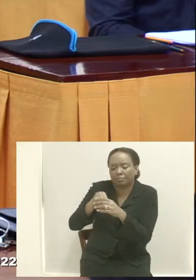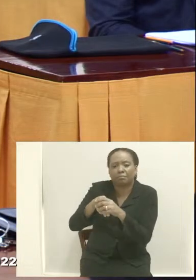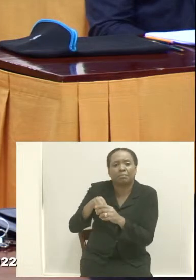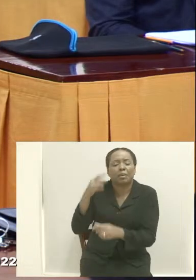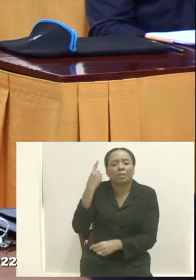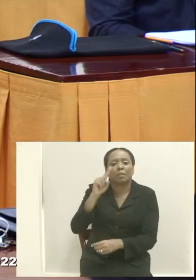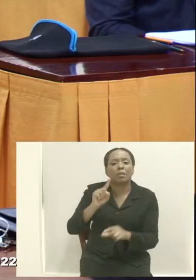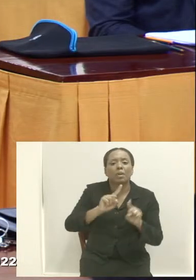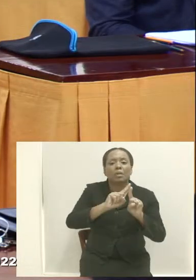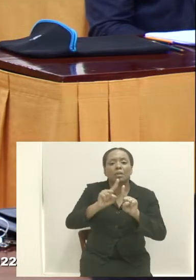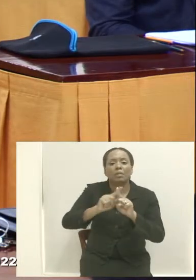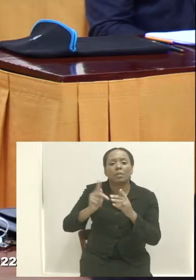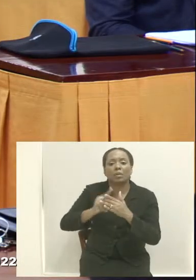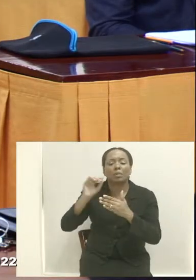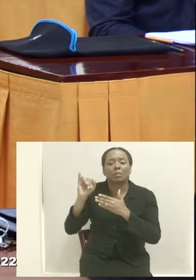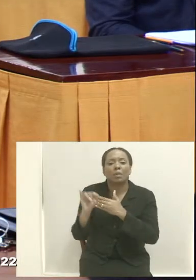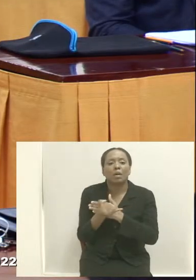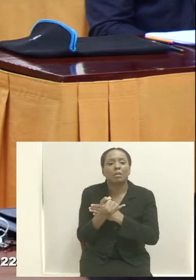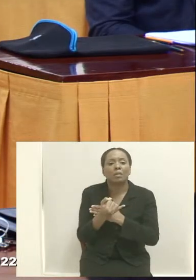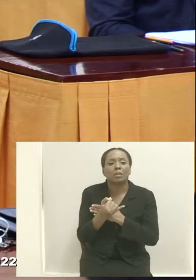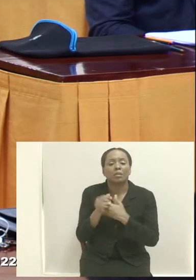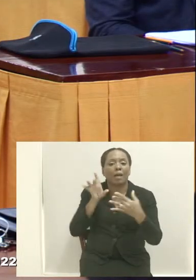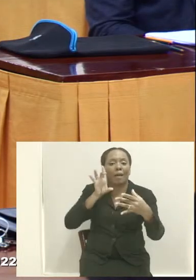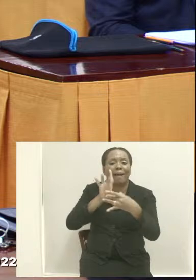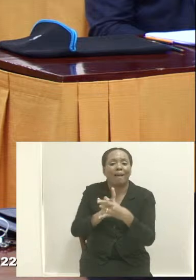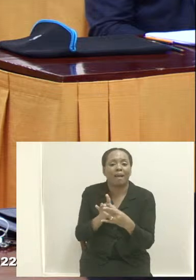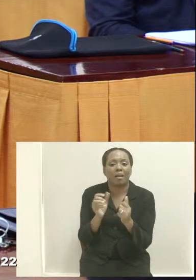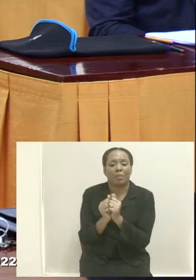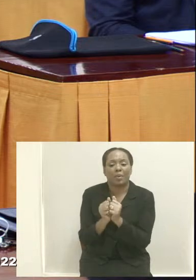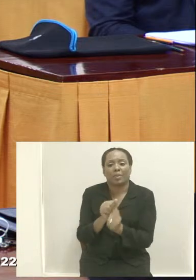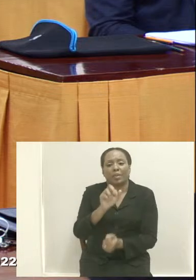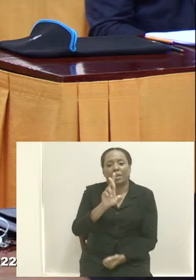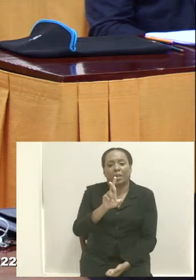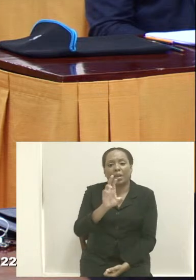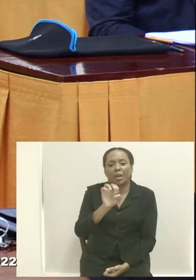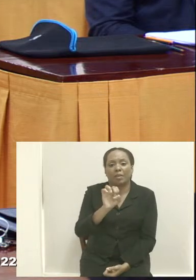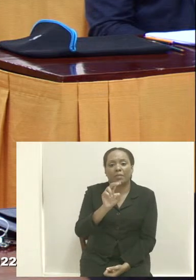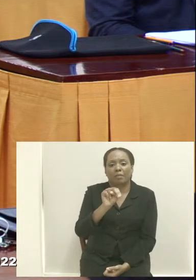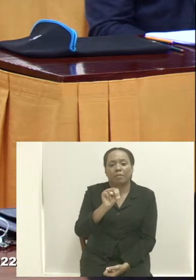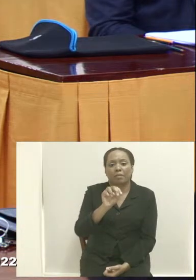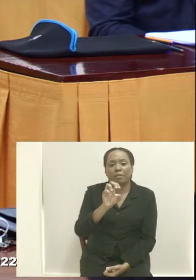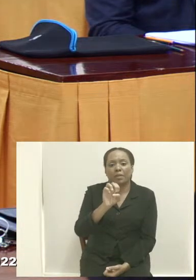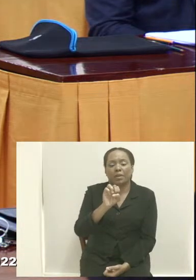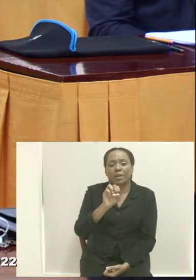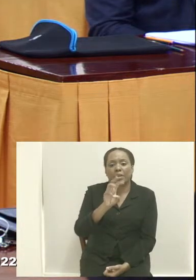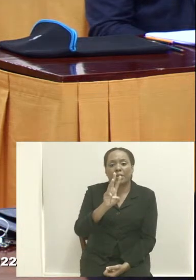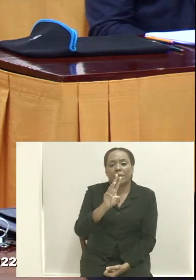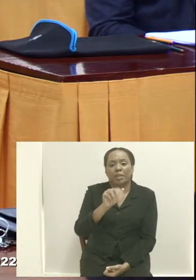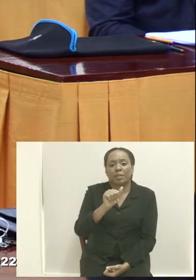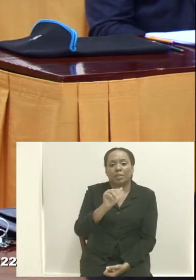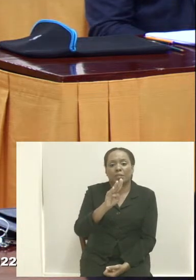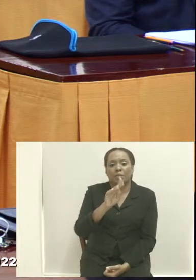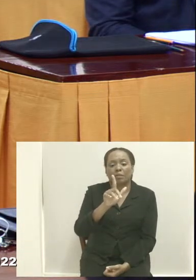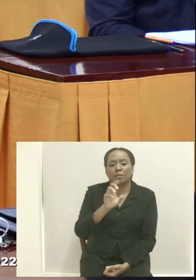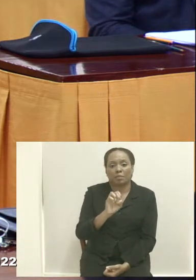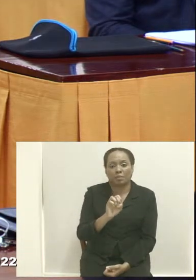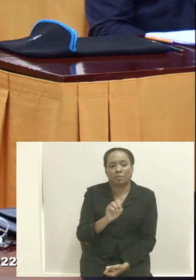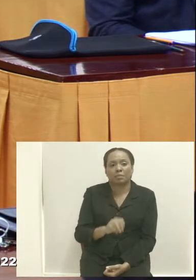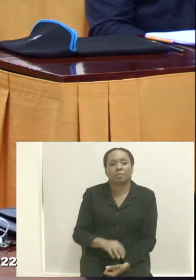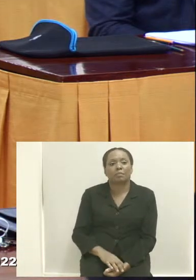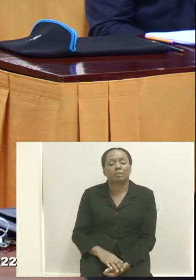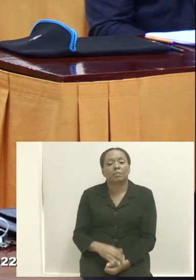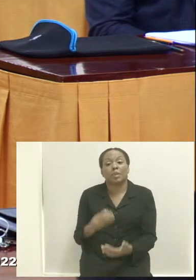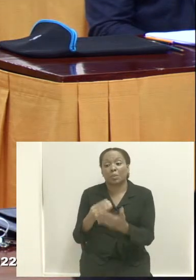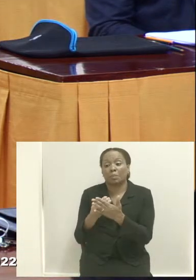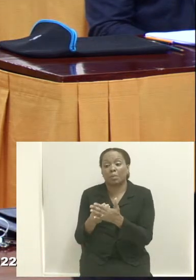make provision for a large part of this fund to go towards those small and micro businesses. And for this reason, under the